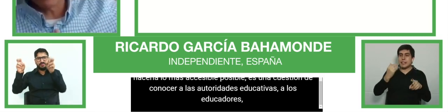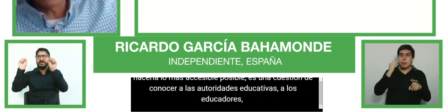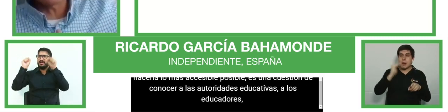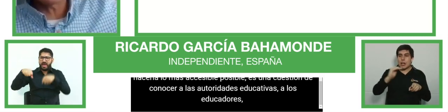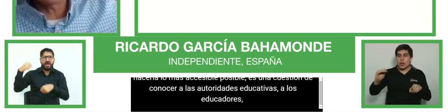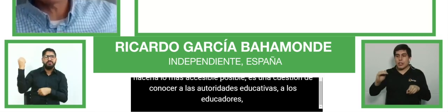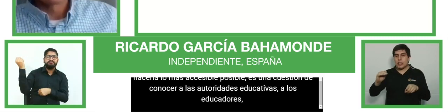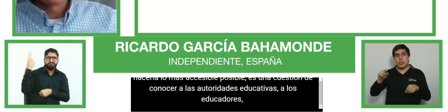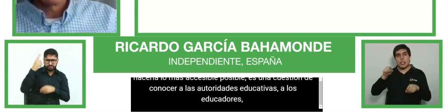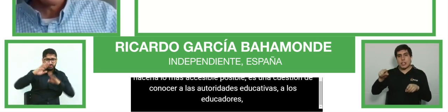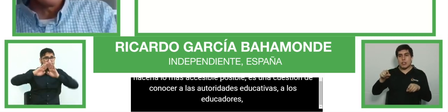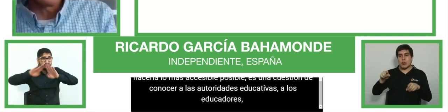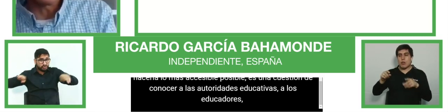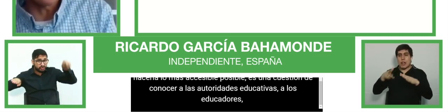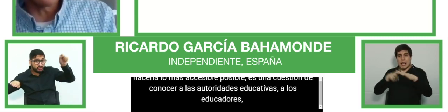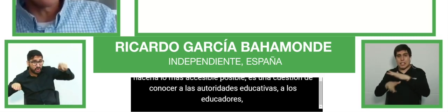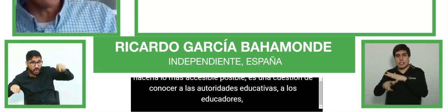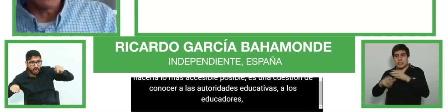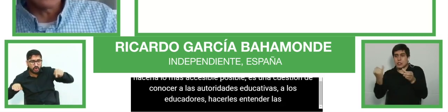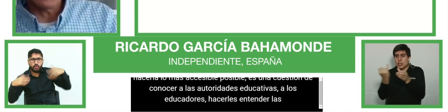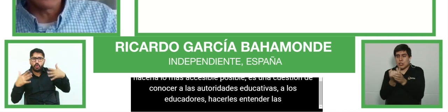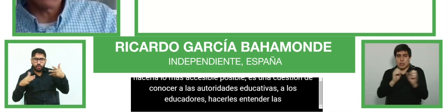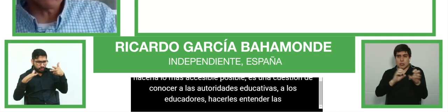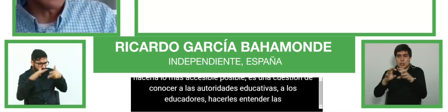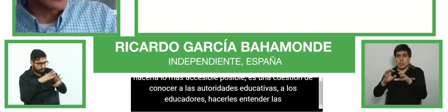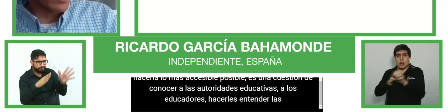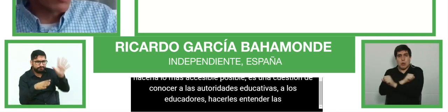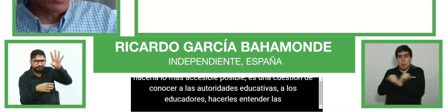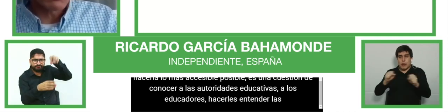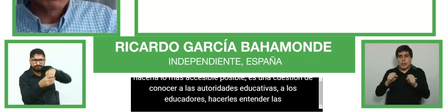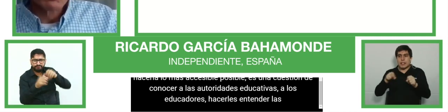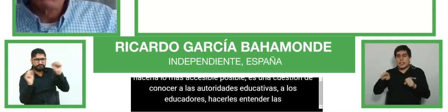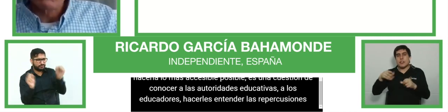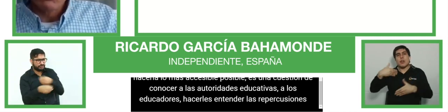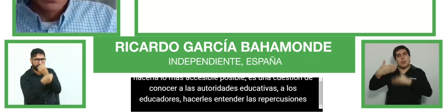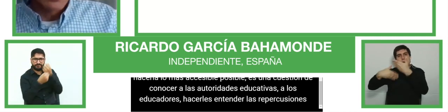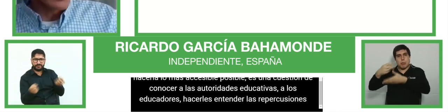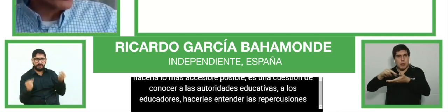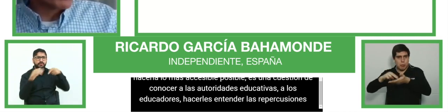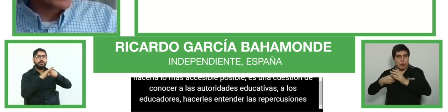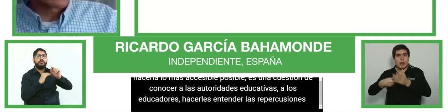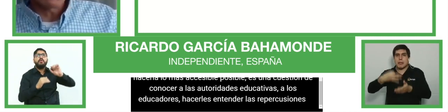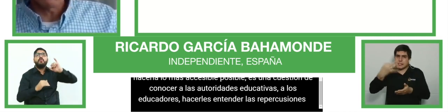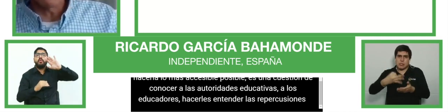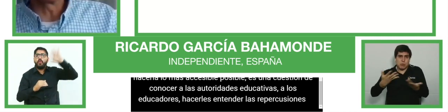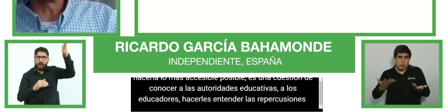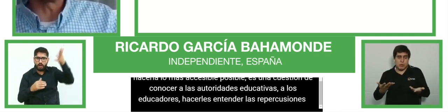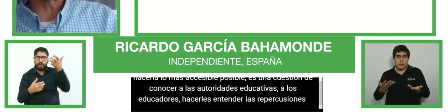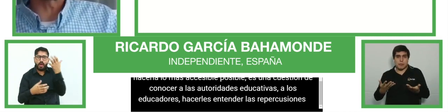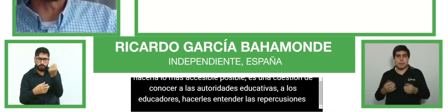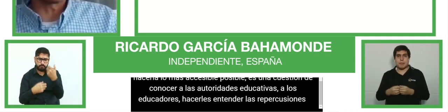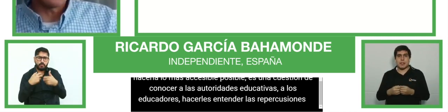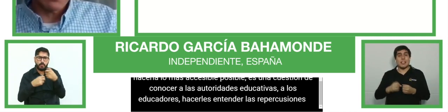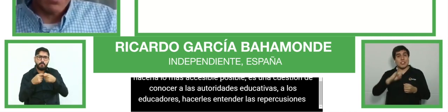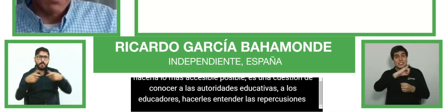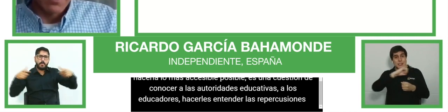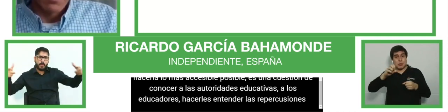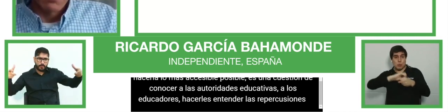have in the development of any student, any child. And when this gets to normal